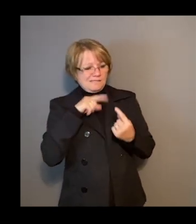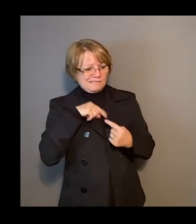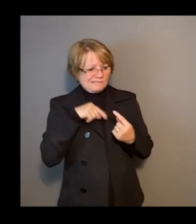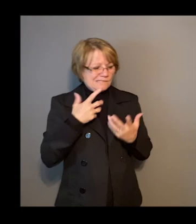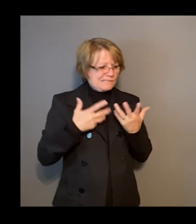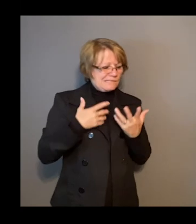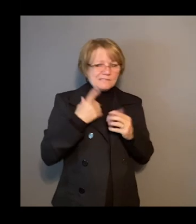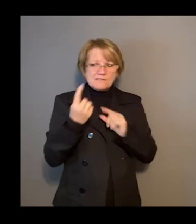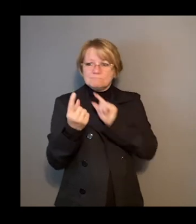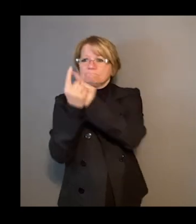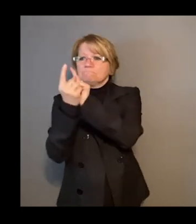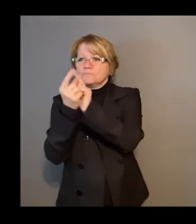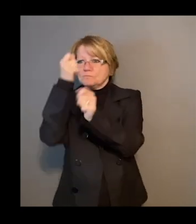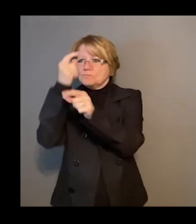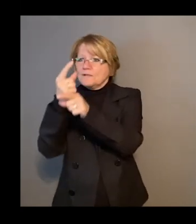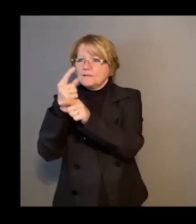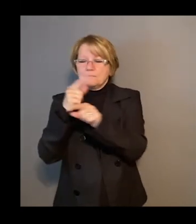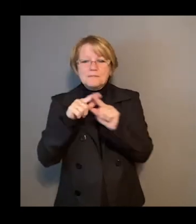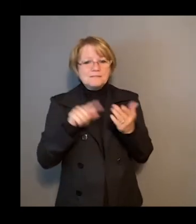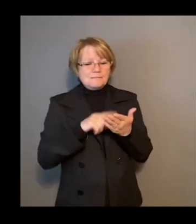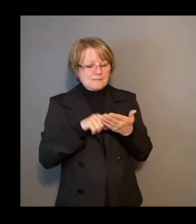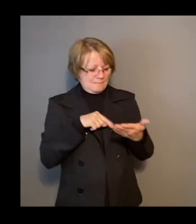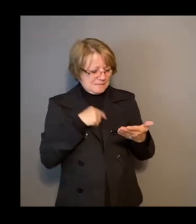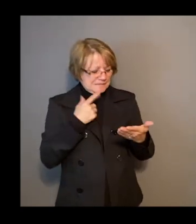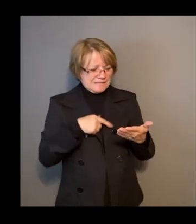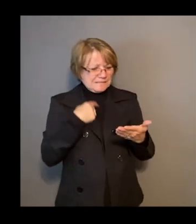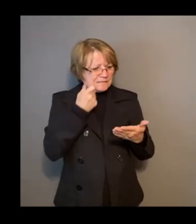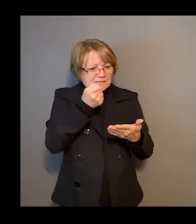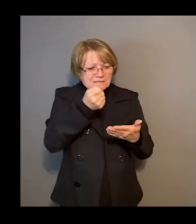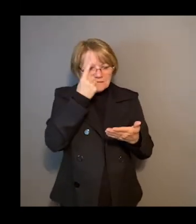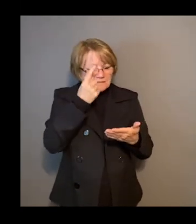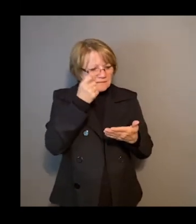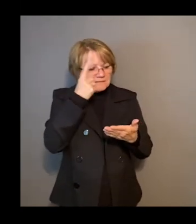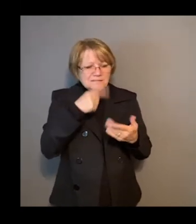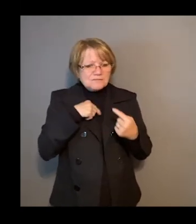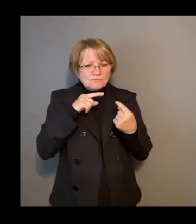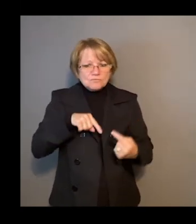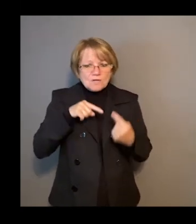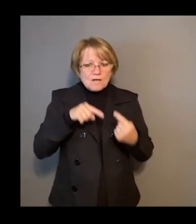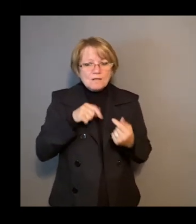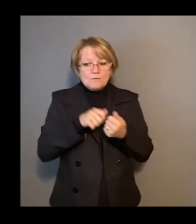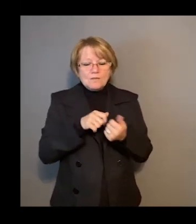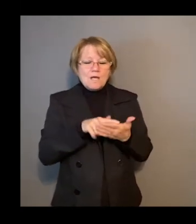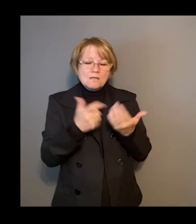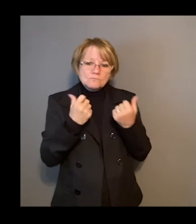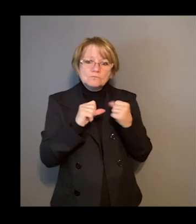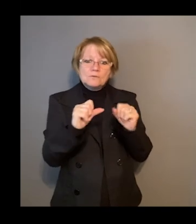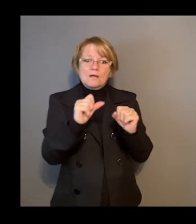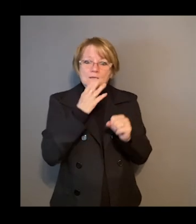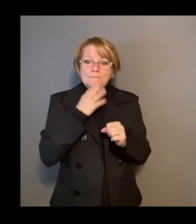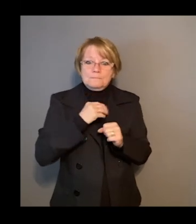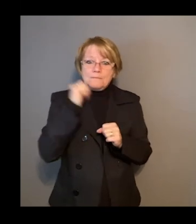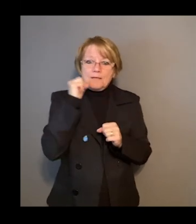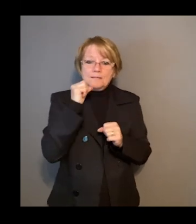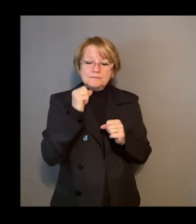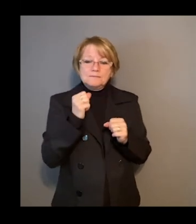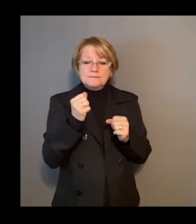get it. So it's like a lot of the times where I feel like I gave it my all. So it's like,